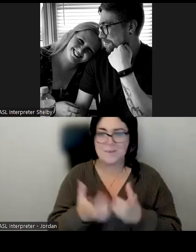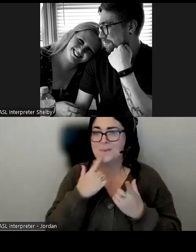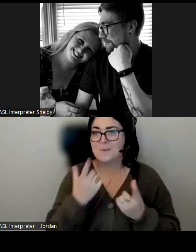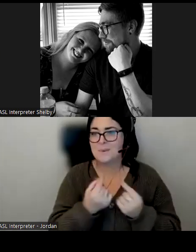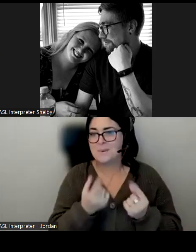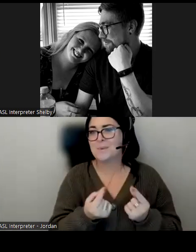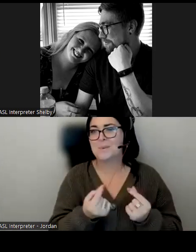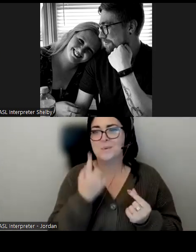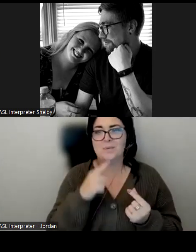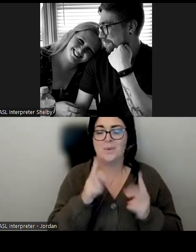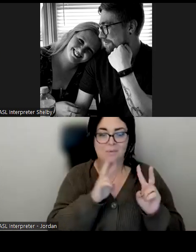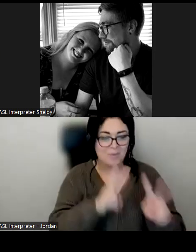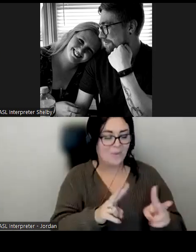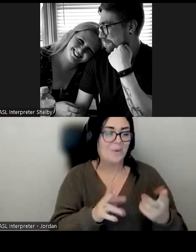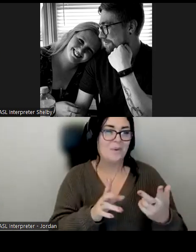and rituals.